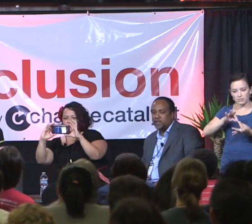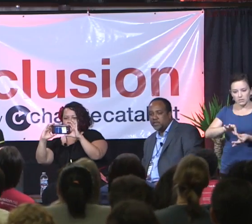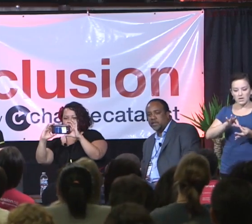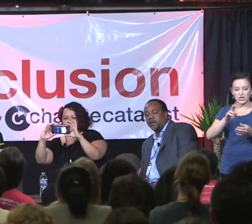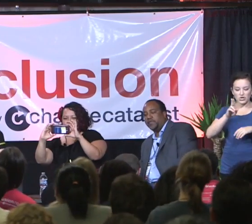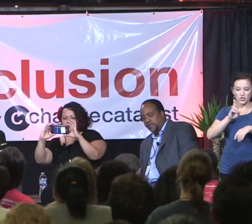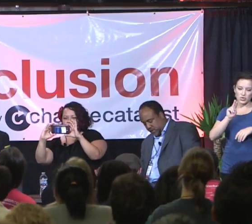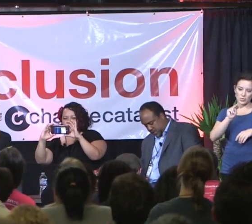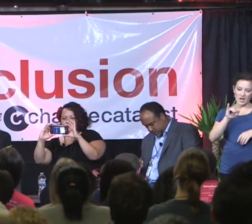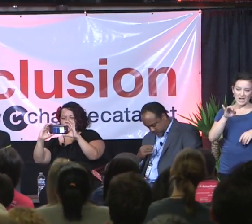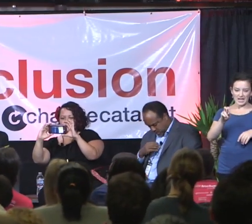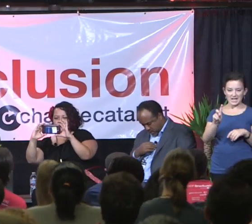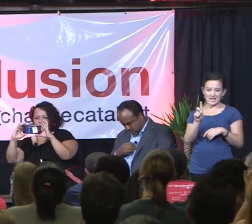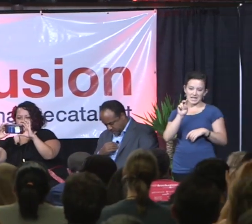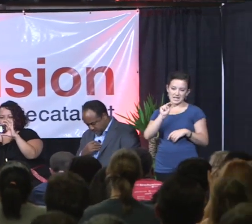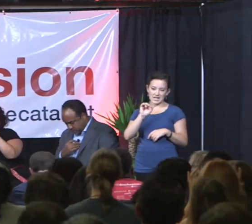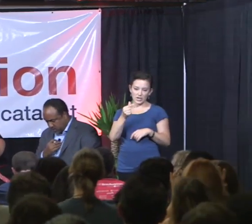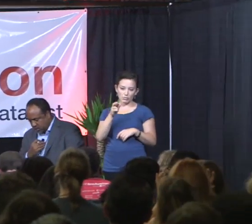Yeah, so the UNCF